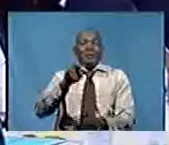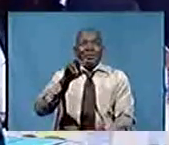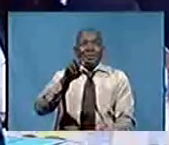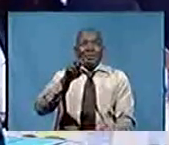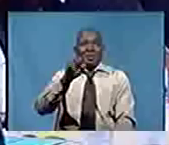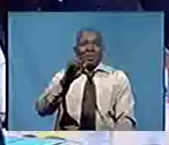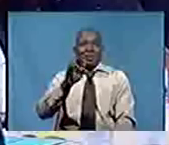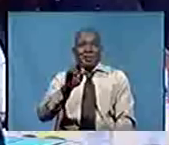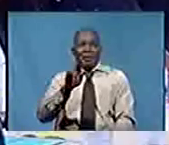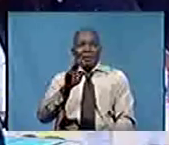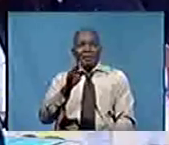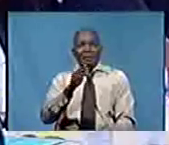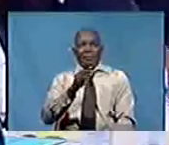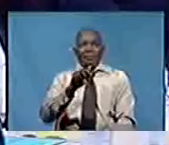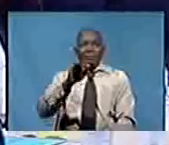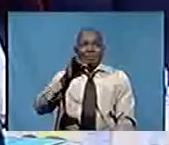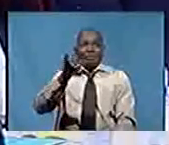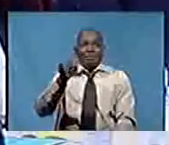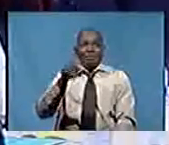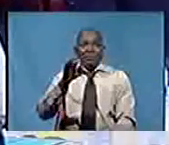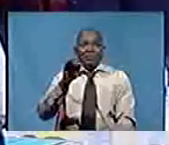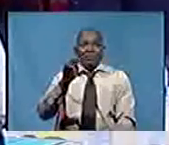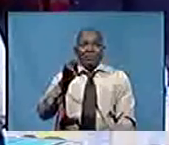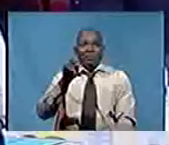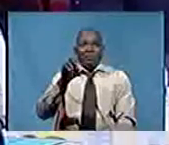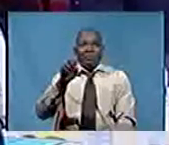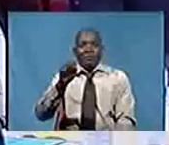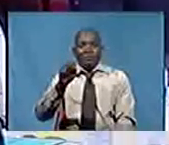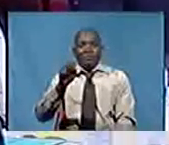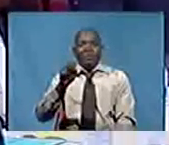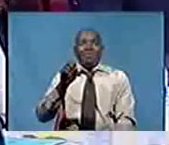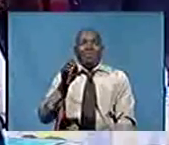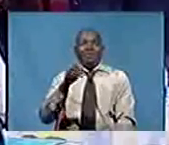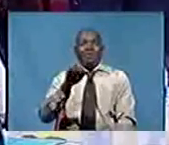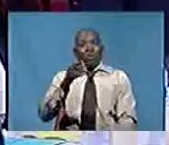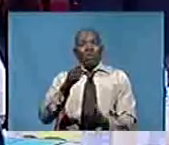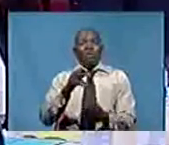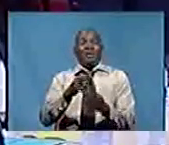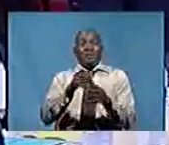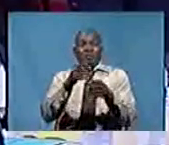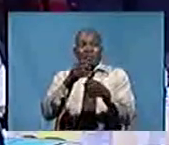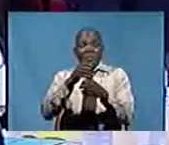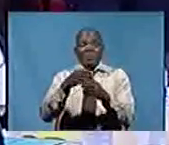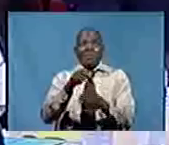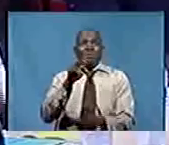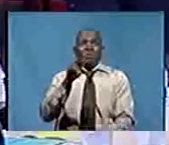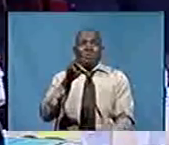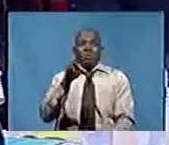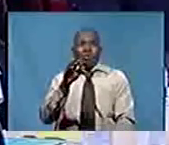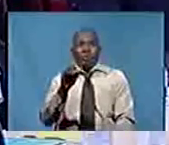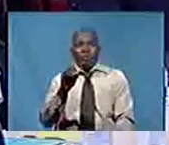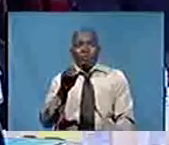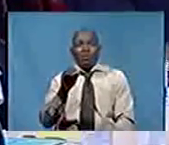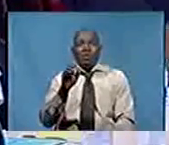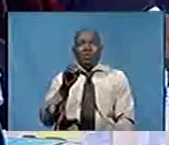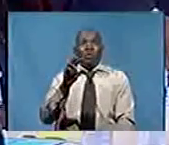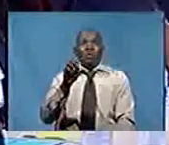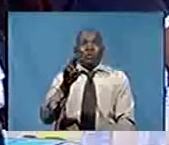you go through every year? Although we are not in this court to